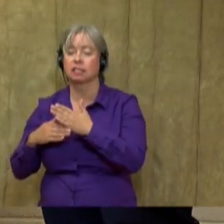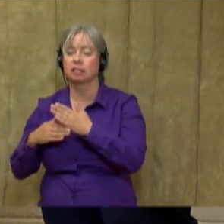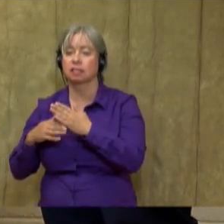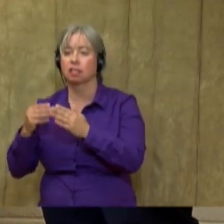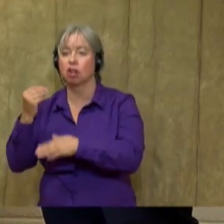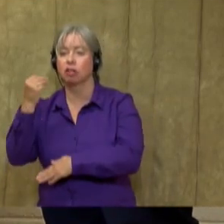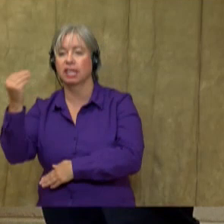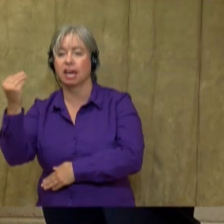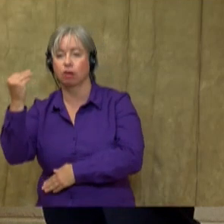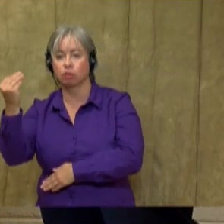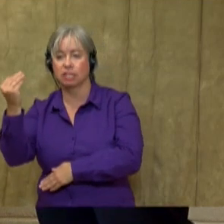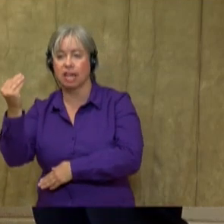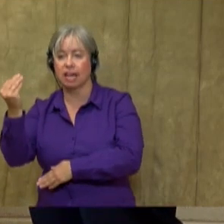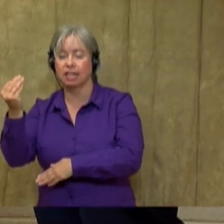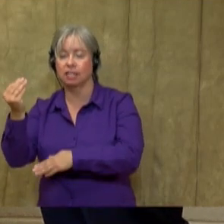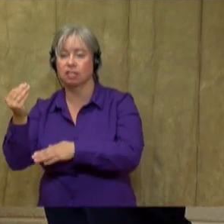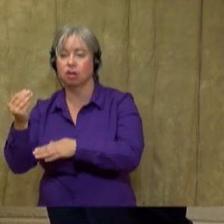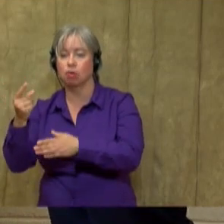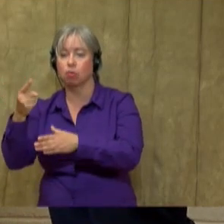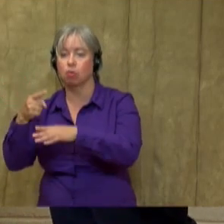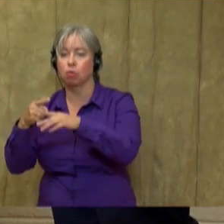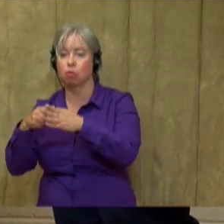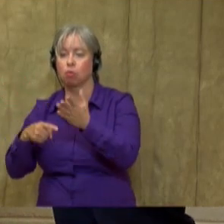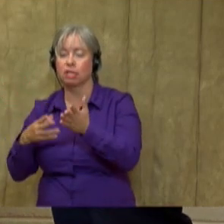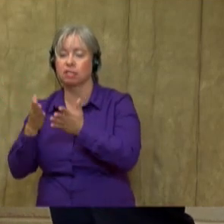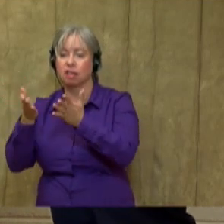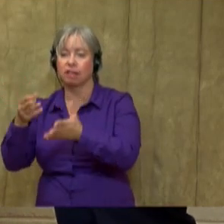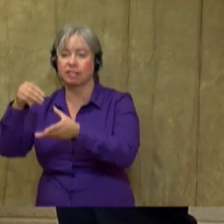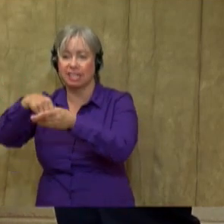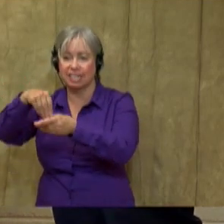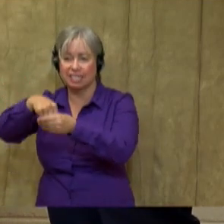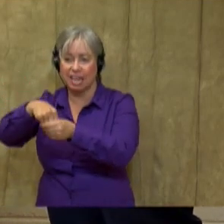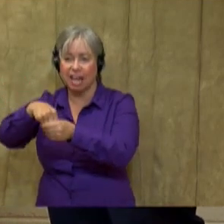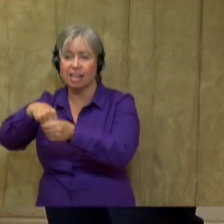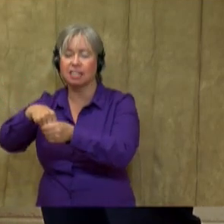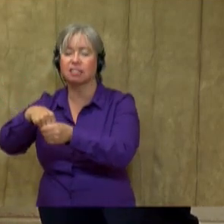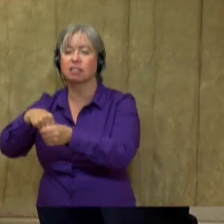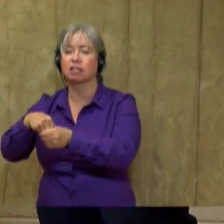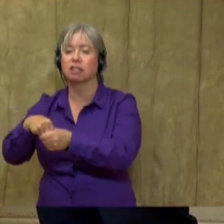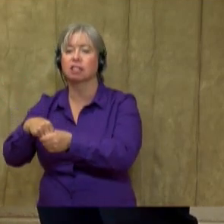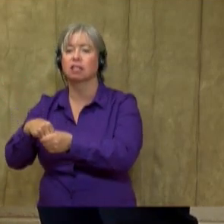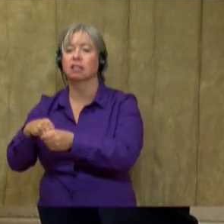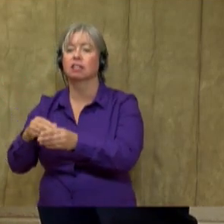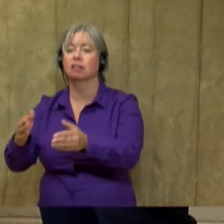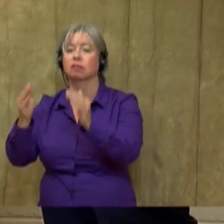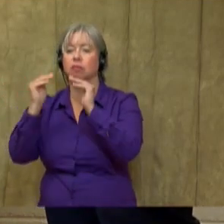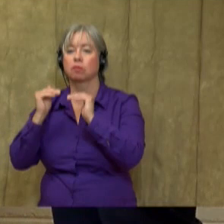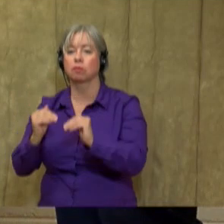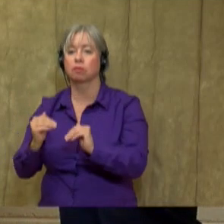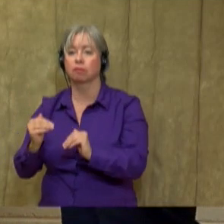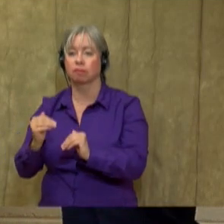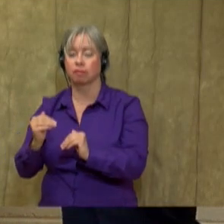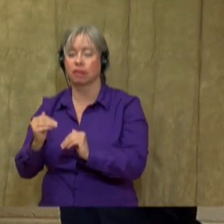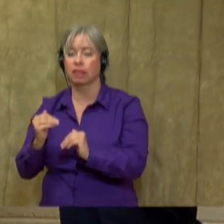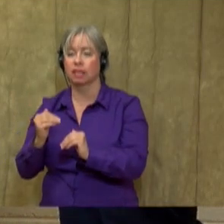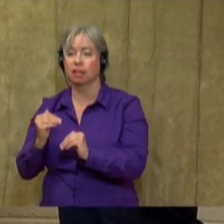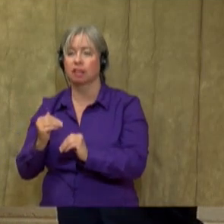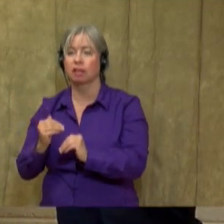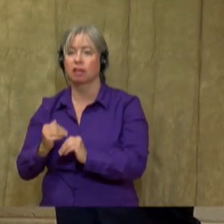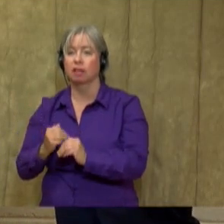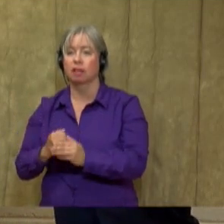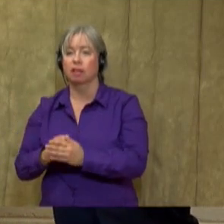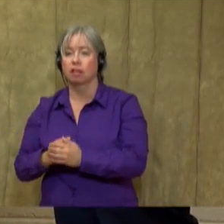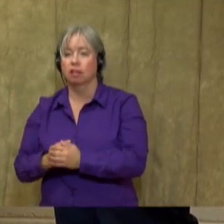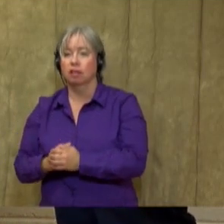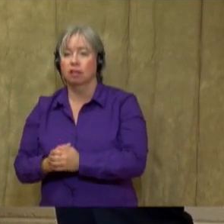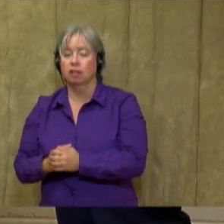And there are 24 of those. And then when I take away all of the cubes that have paint on them, we're looking at a situation